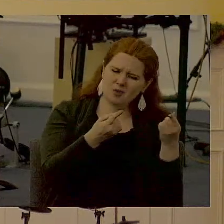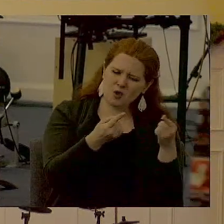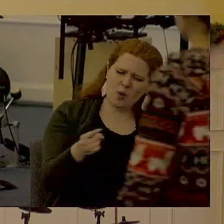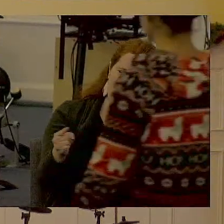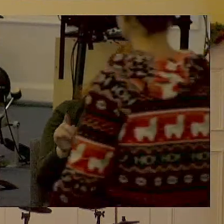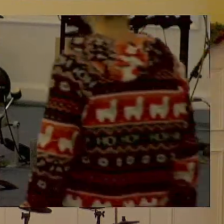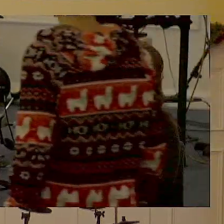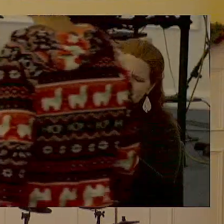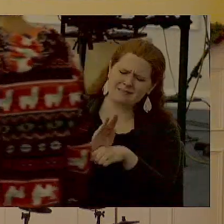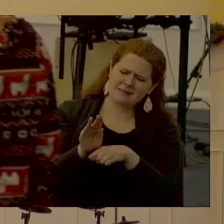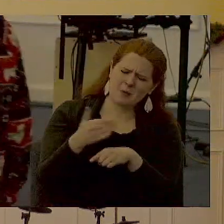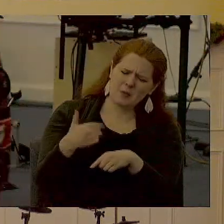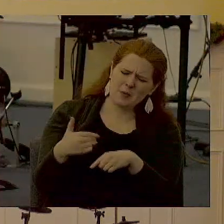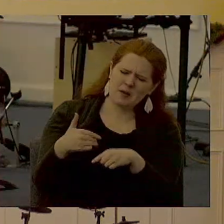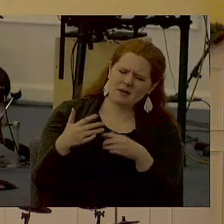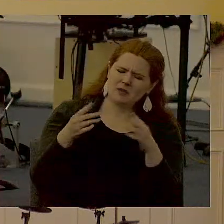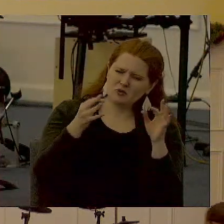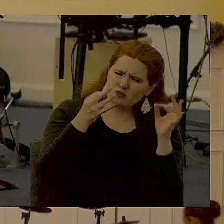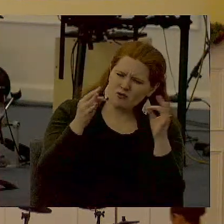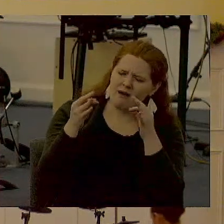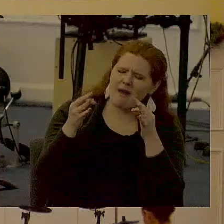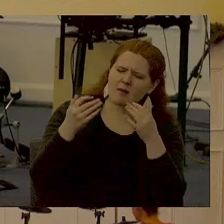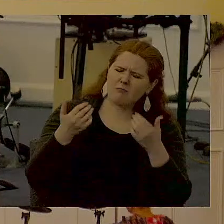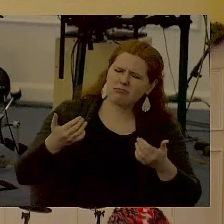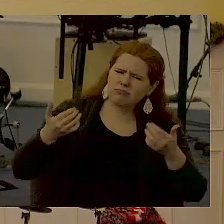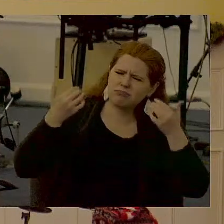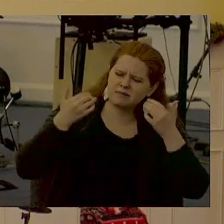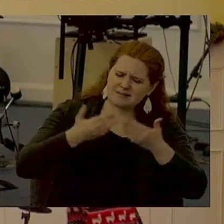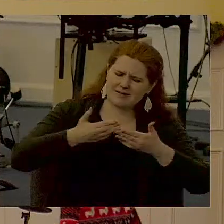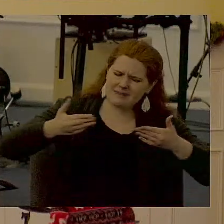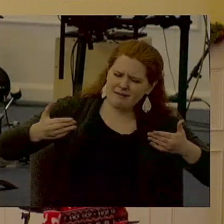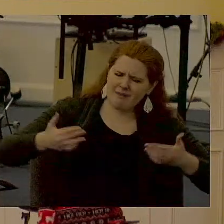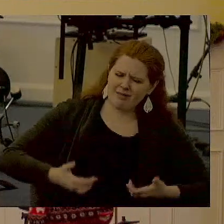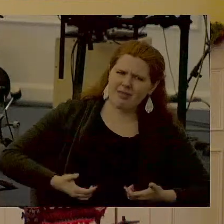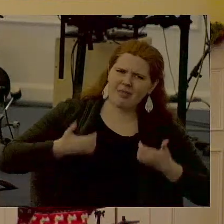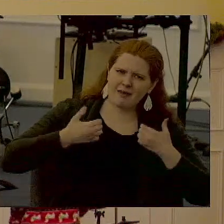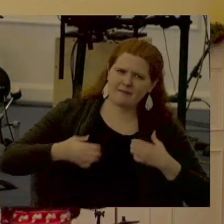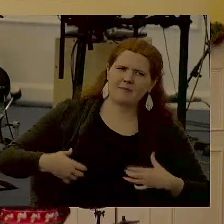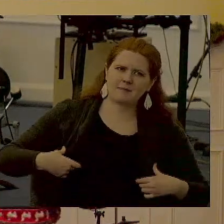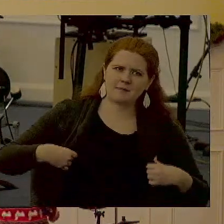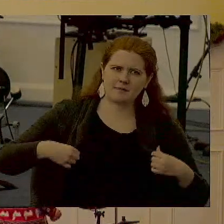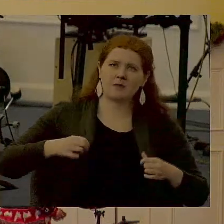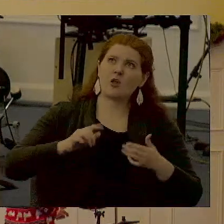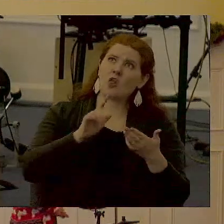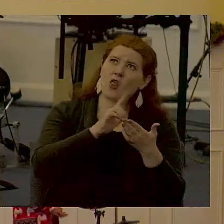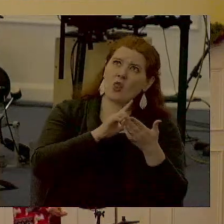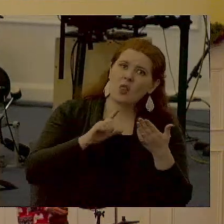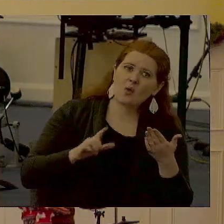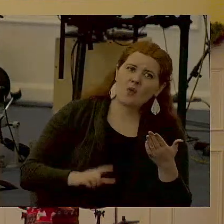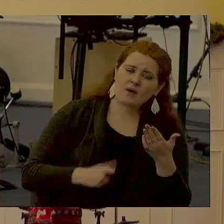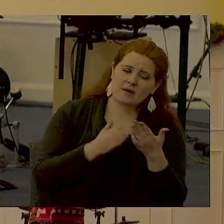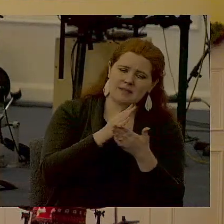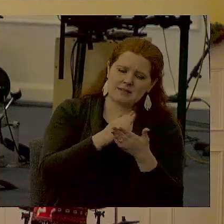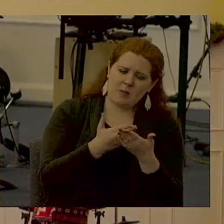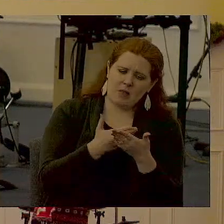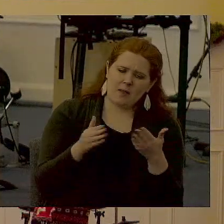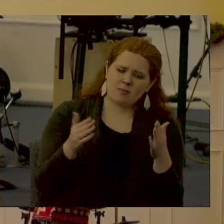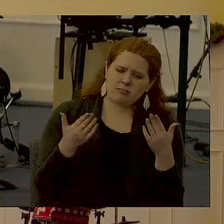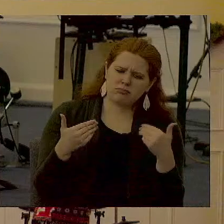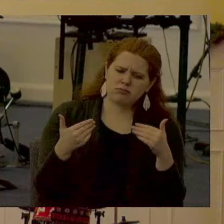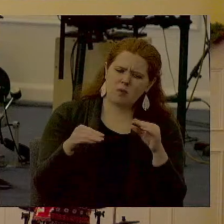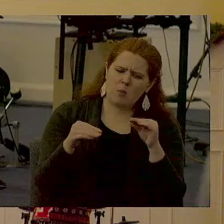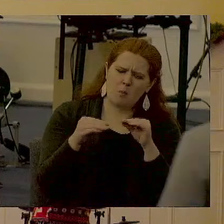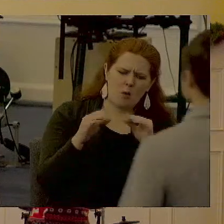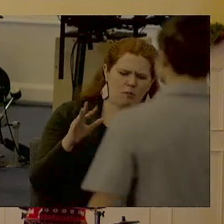busy and we can be so distracted and overwhelmed with all the stuff of life. But Lord, there are some things that are so much more